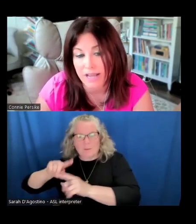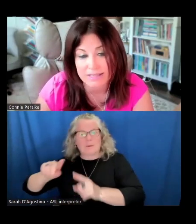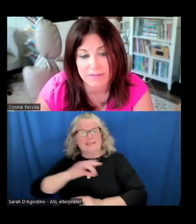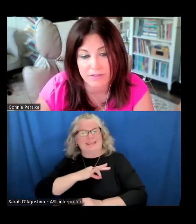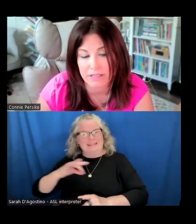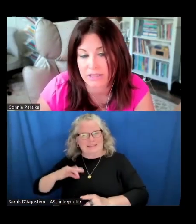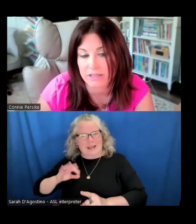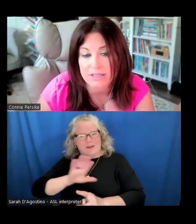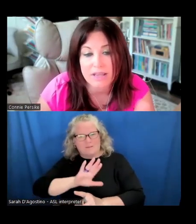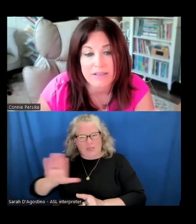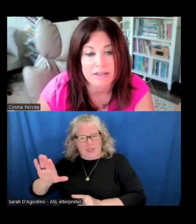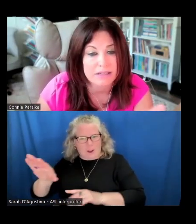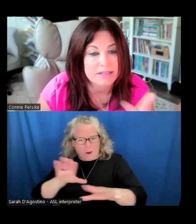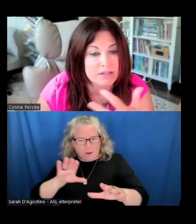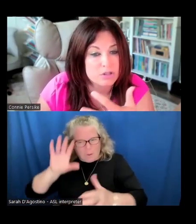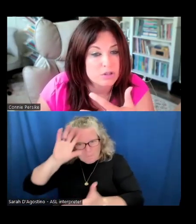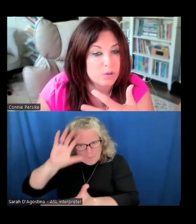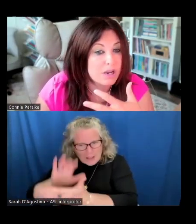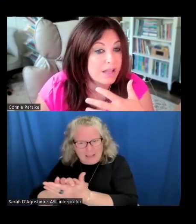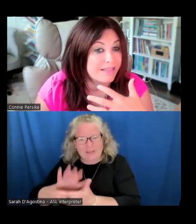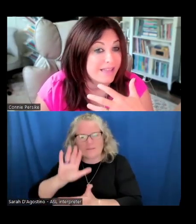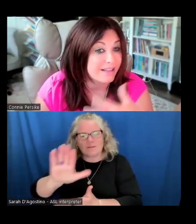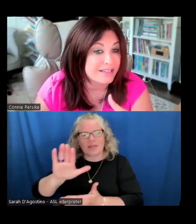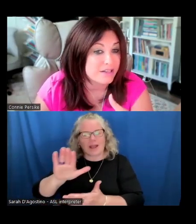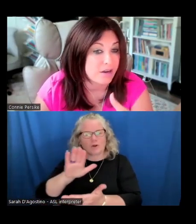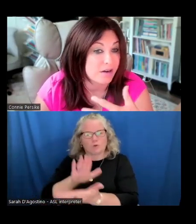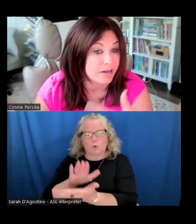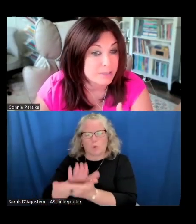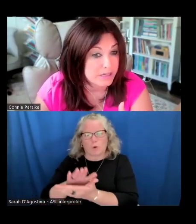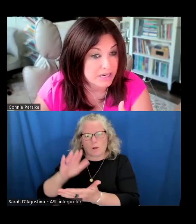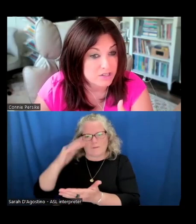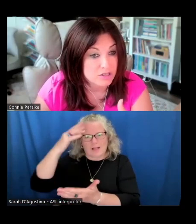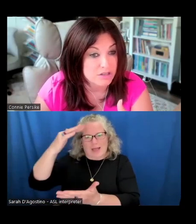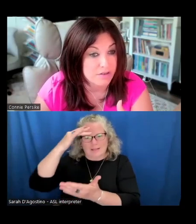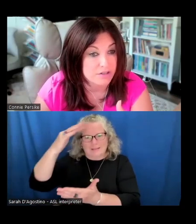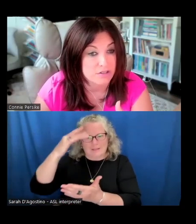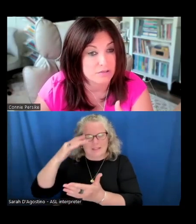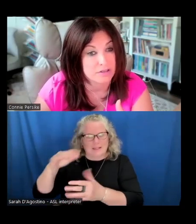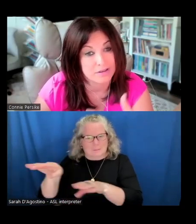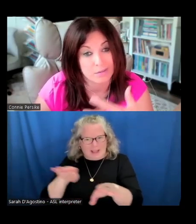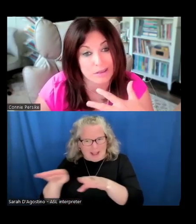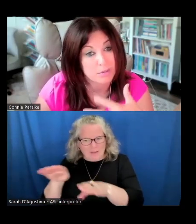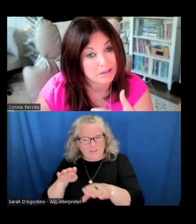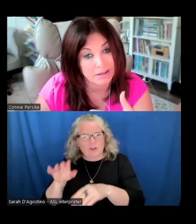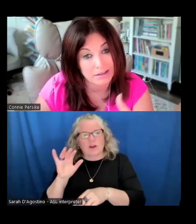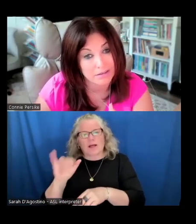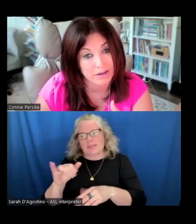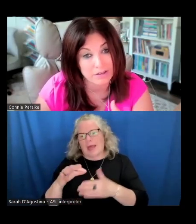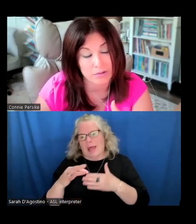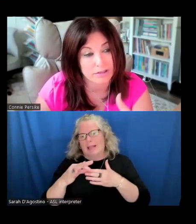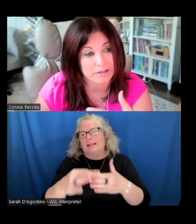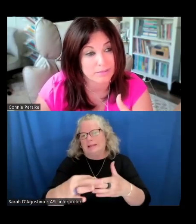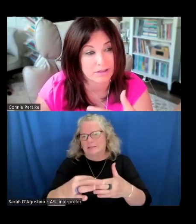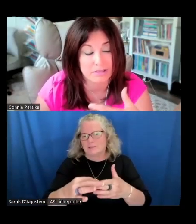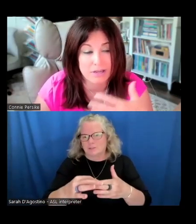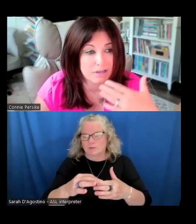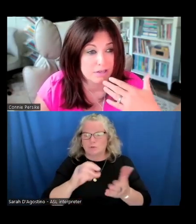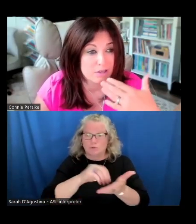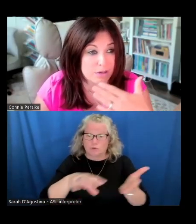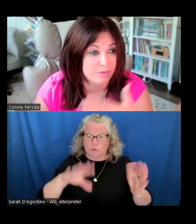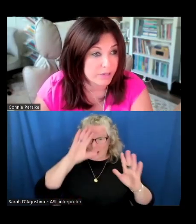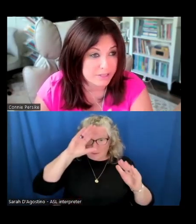behavioral philosophy is, and then it leads into our expectations of our students. And what the Pygmalion effect told us